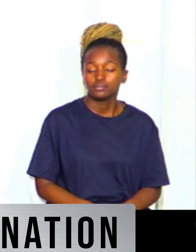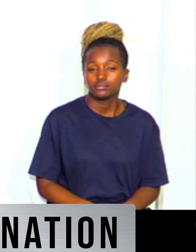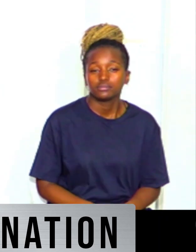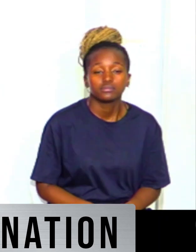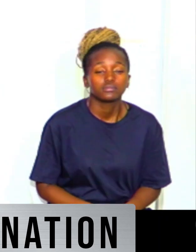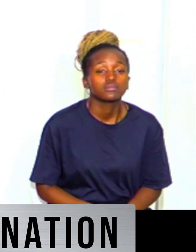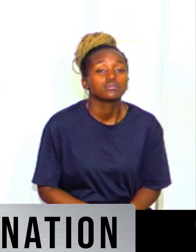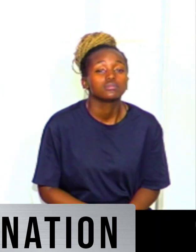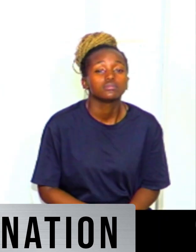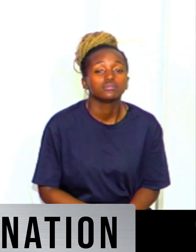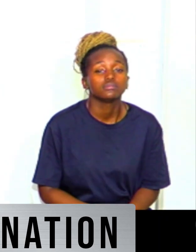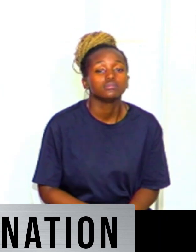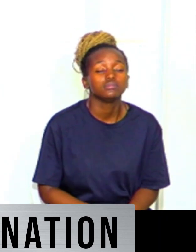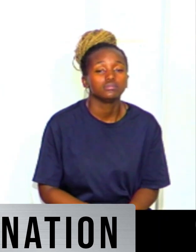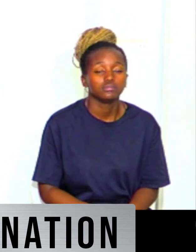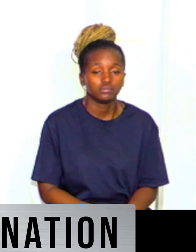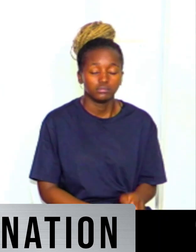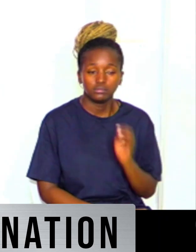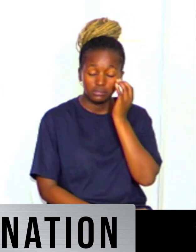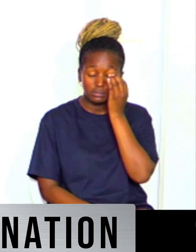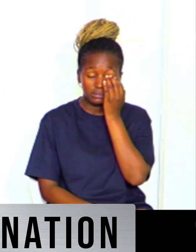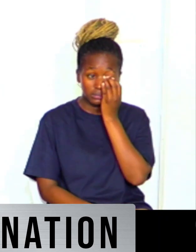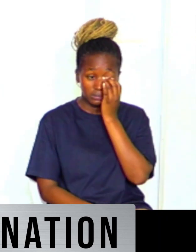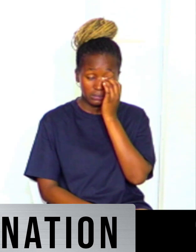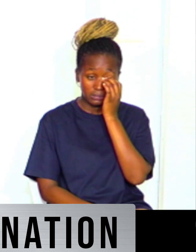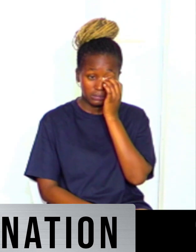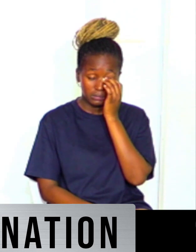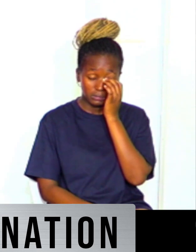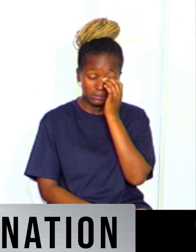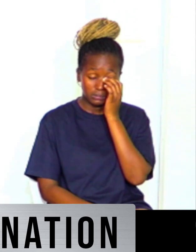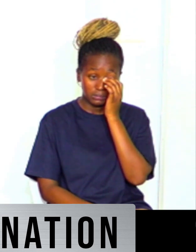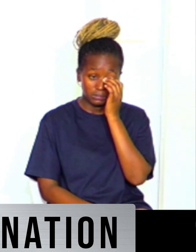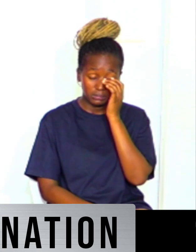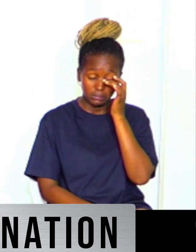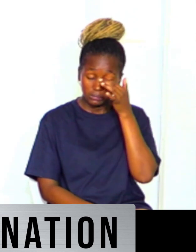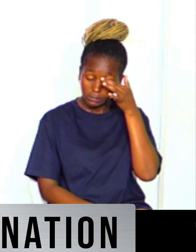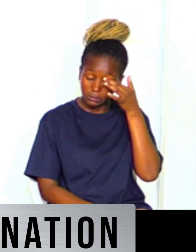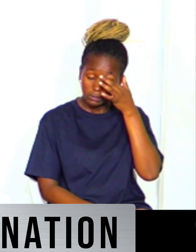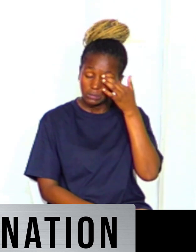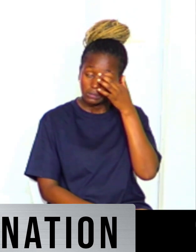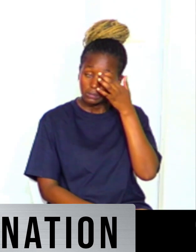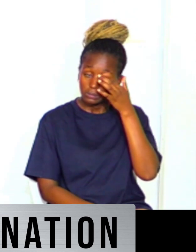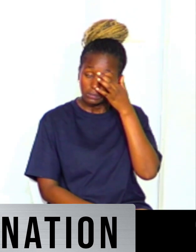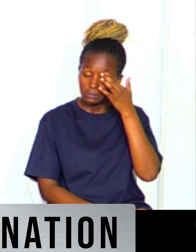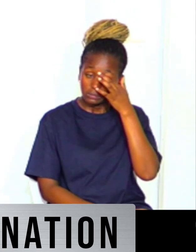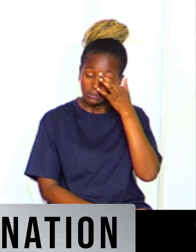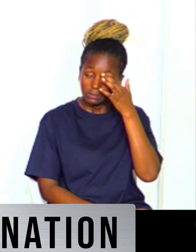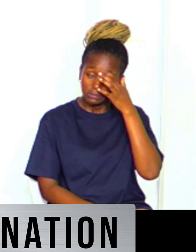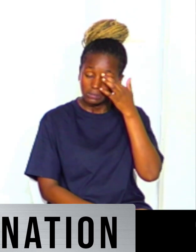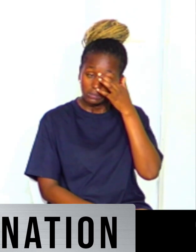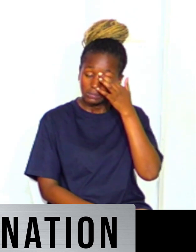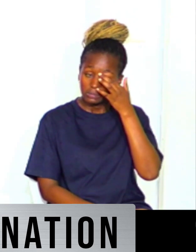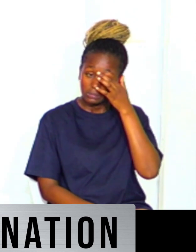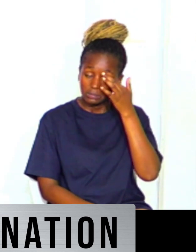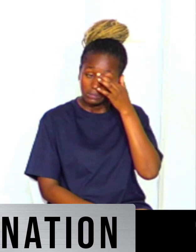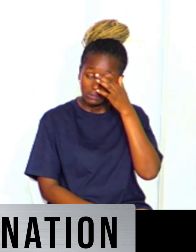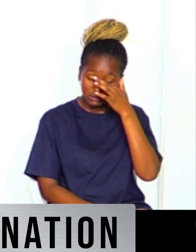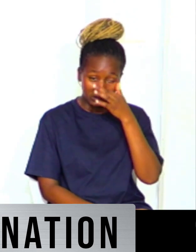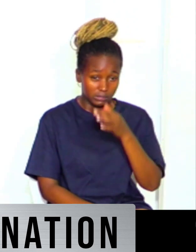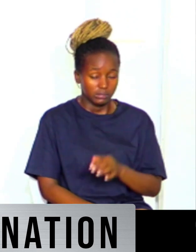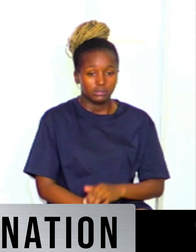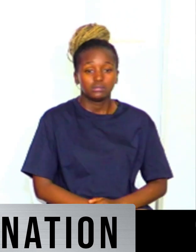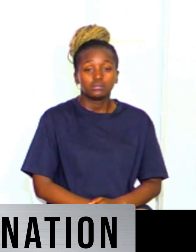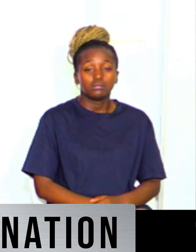the PWD's family. Be careful, you're giving people jobs right now. He said, if the president is watching you tomorrow, you may find many